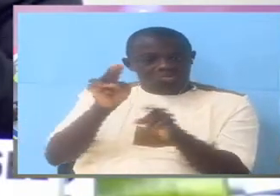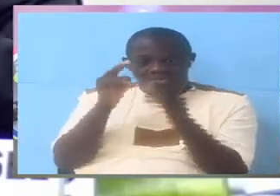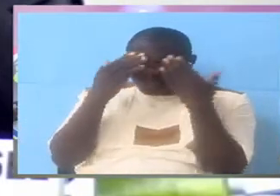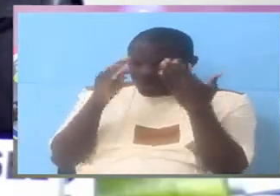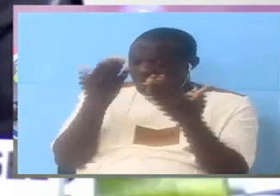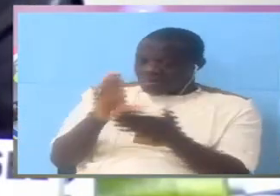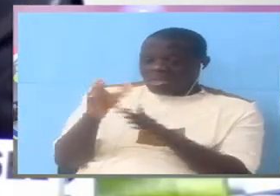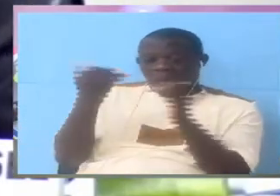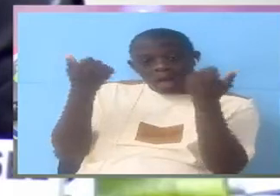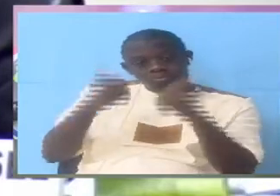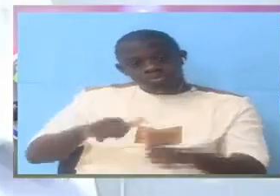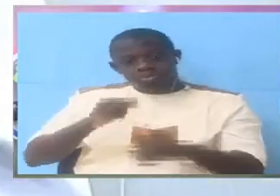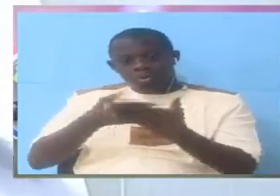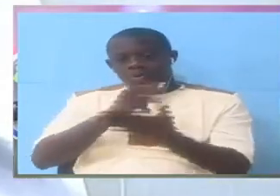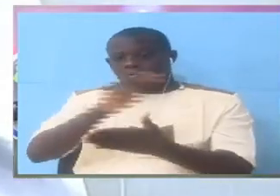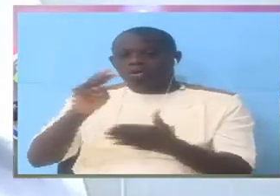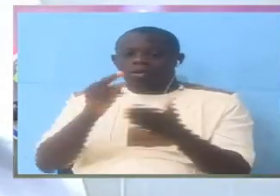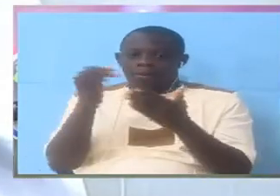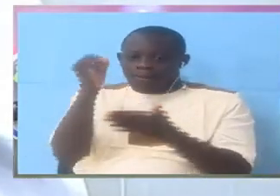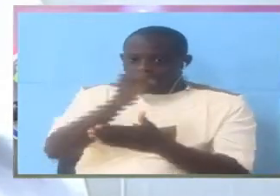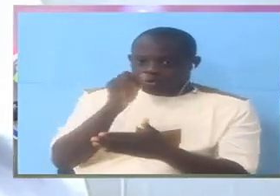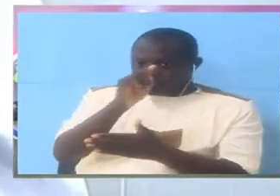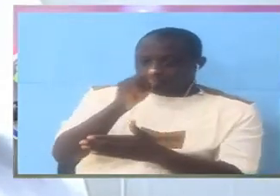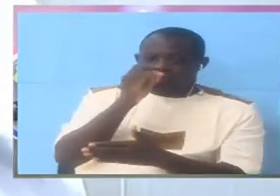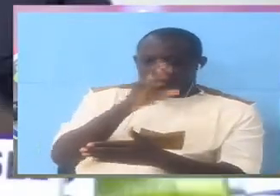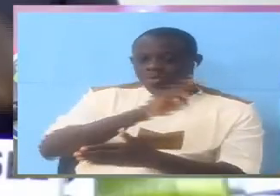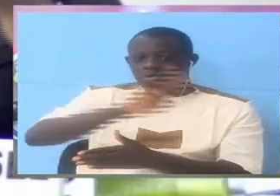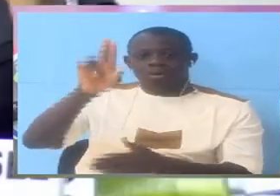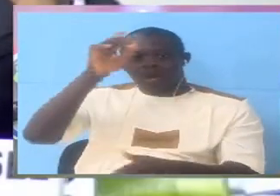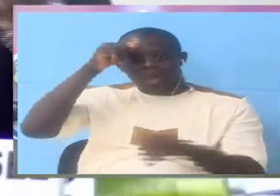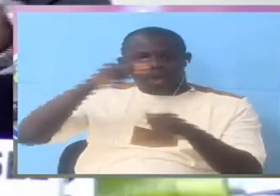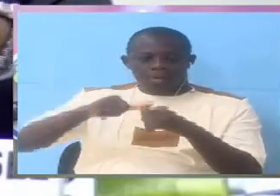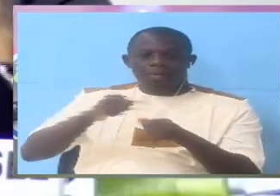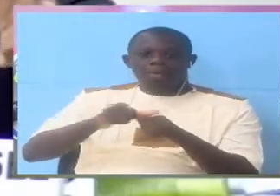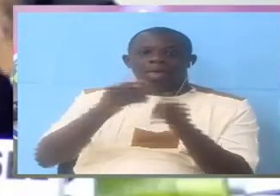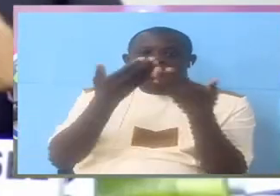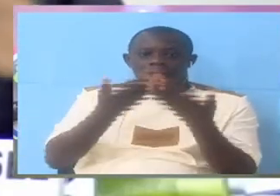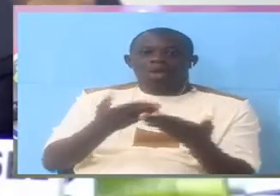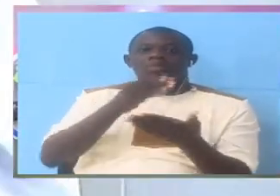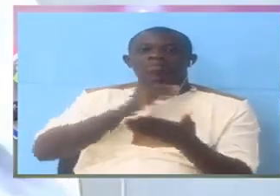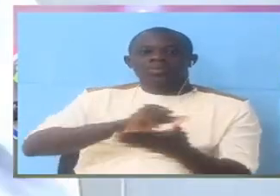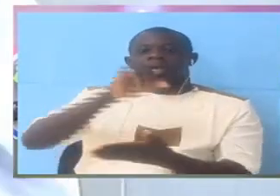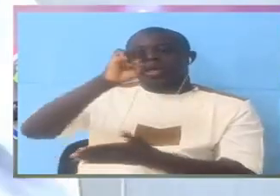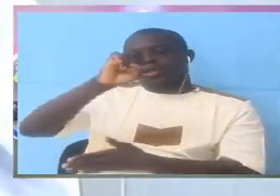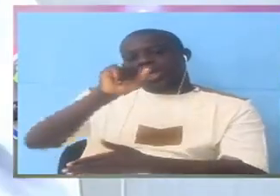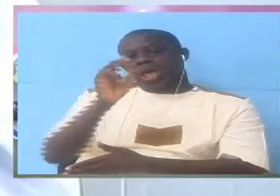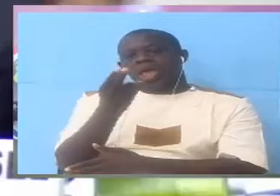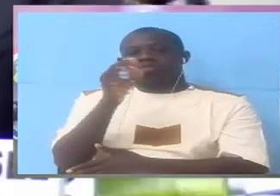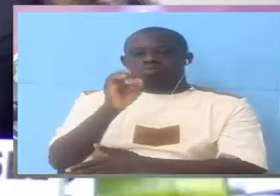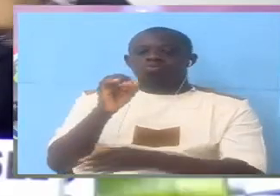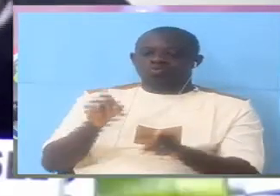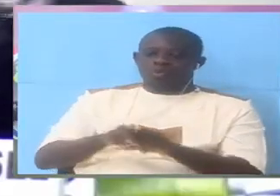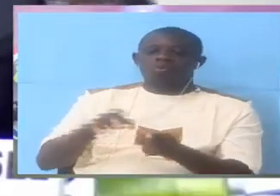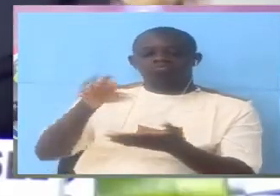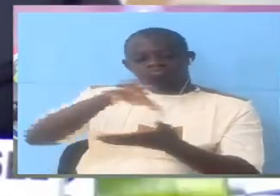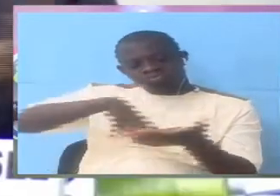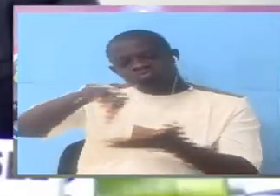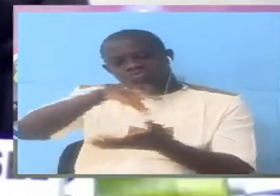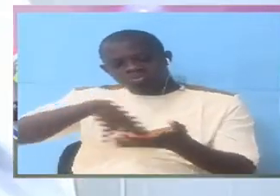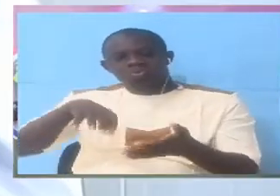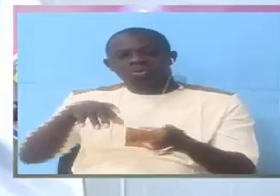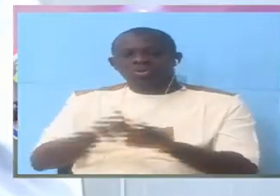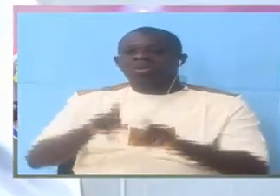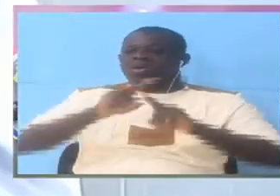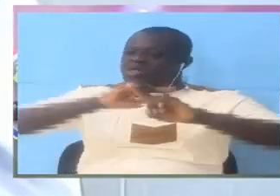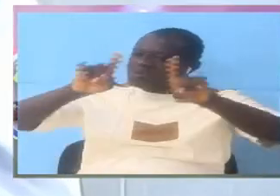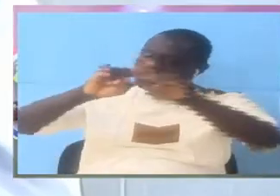Before you said you can't remember. So, Mr. Saho, you are just muddying the waters. I'm not muddying the waters. You are dilly-dallying. You are all over the place.